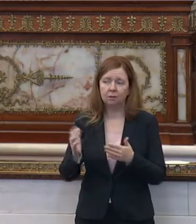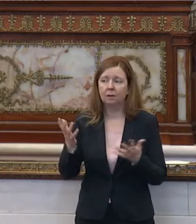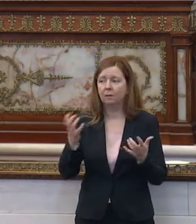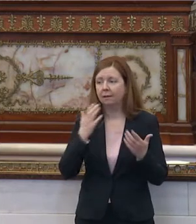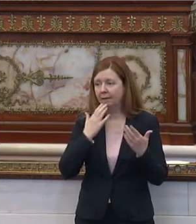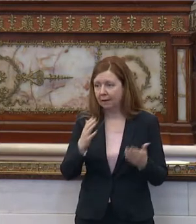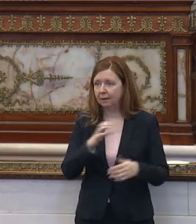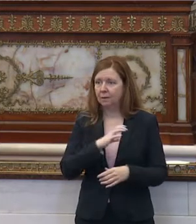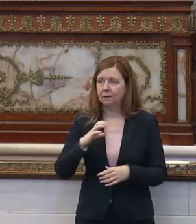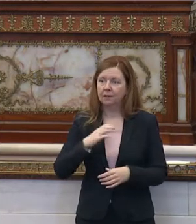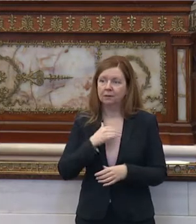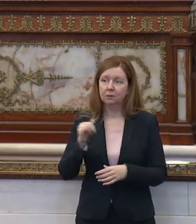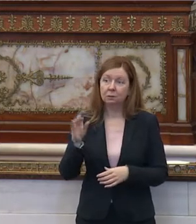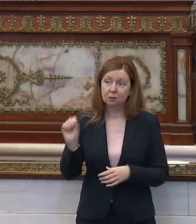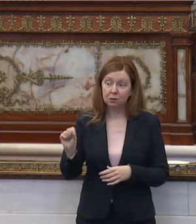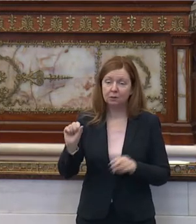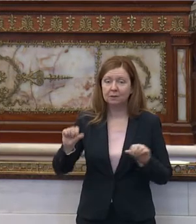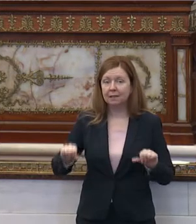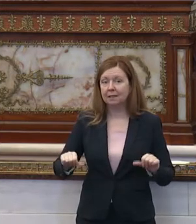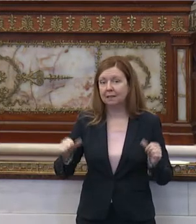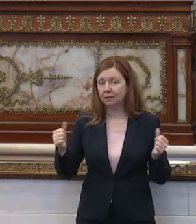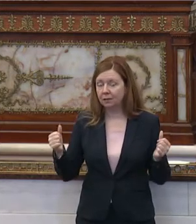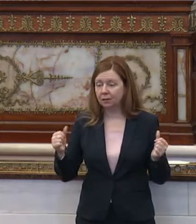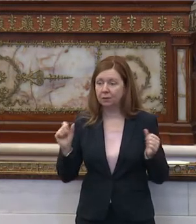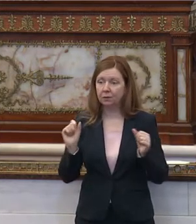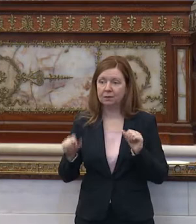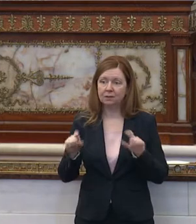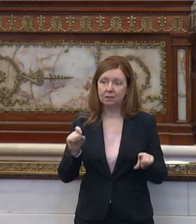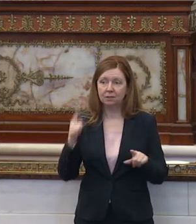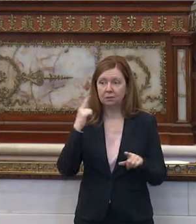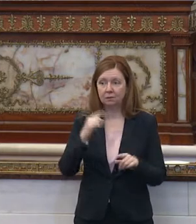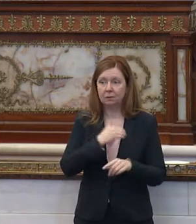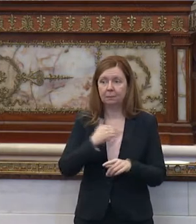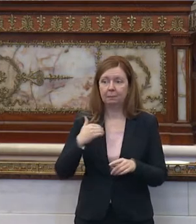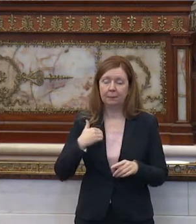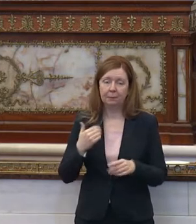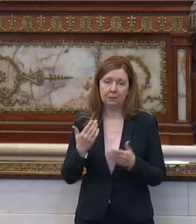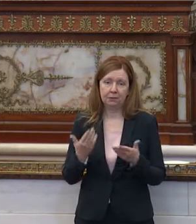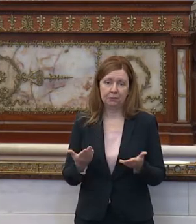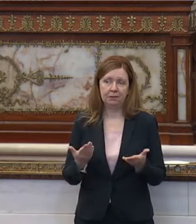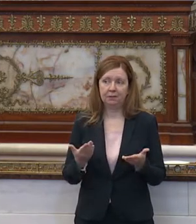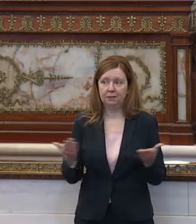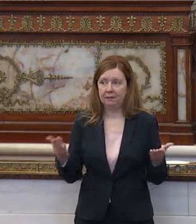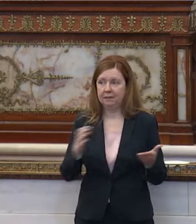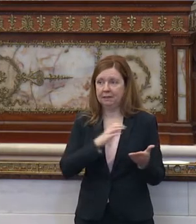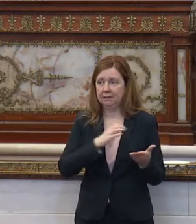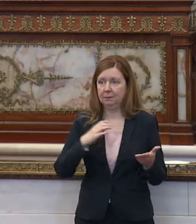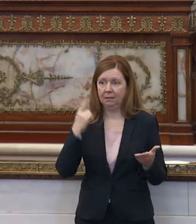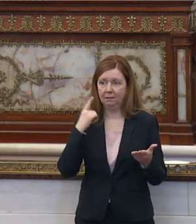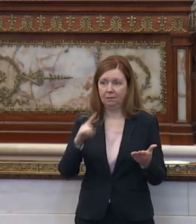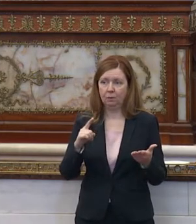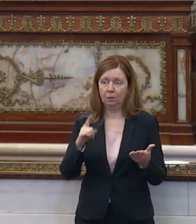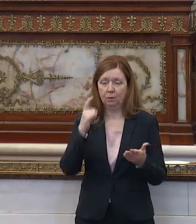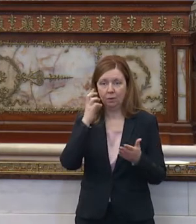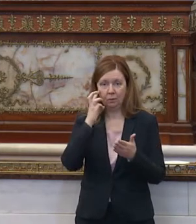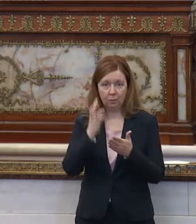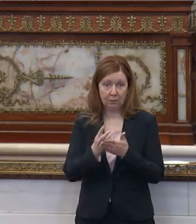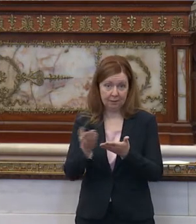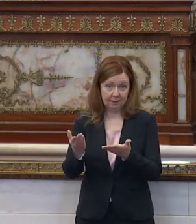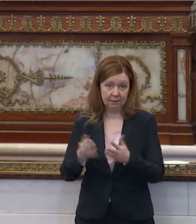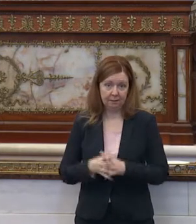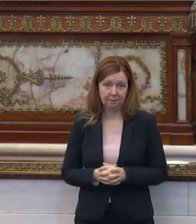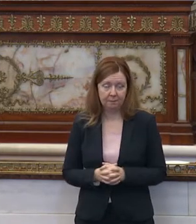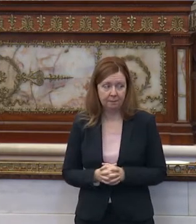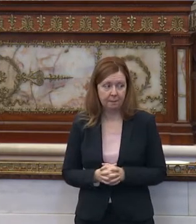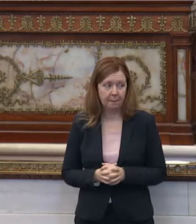you, Councilmember Jones. Are there any additional questions for members of this committee for the witnesses that we have here